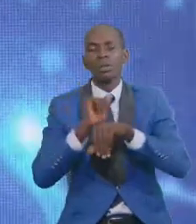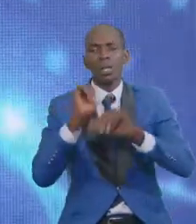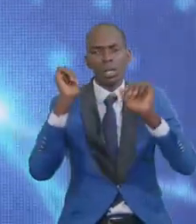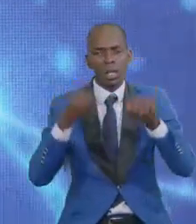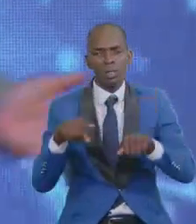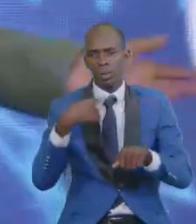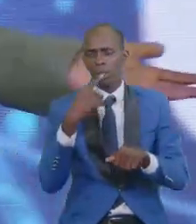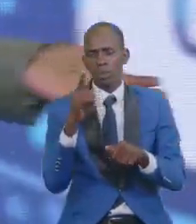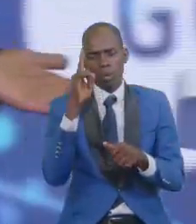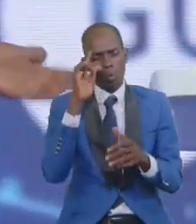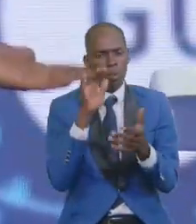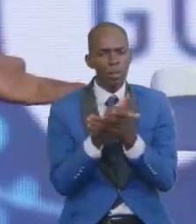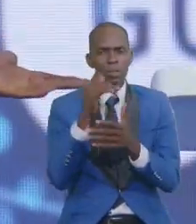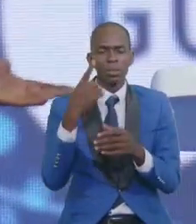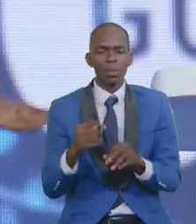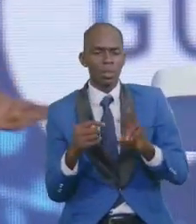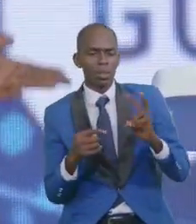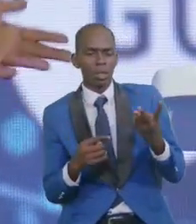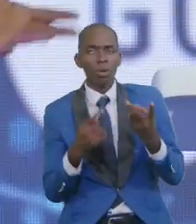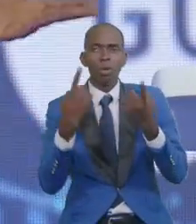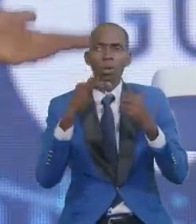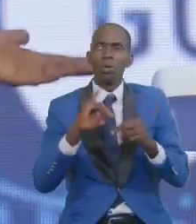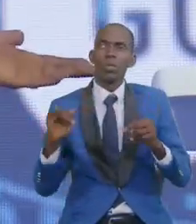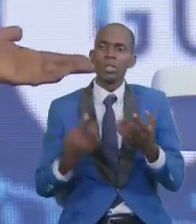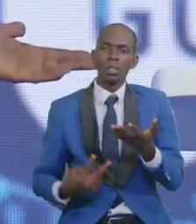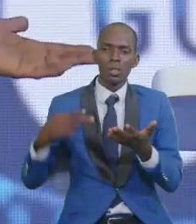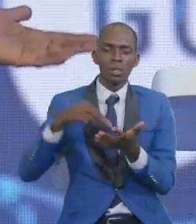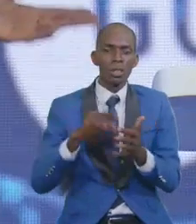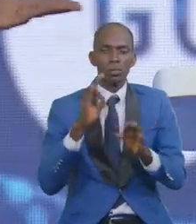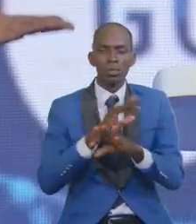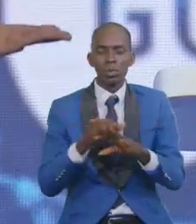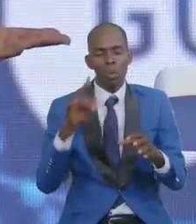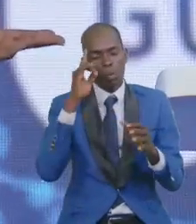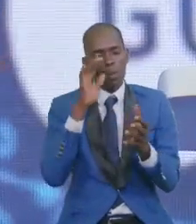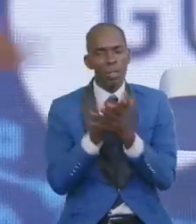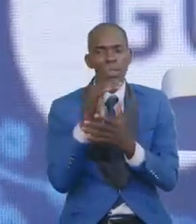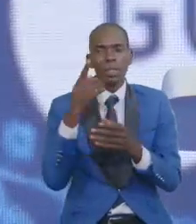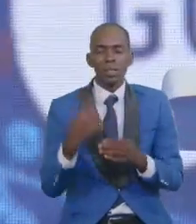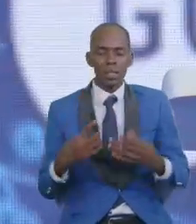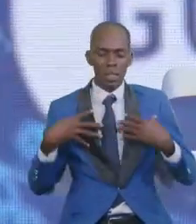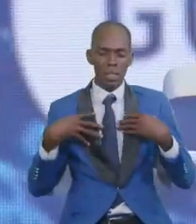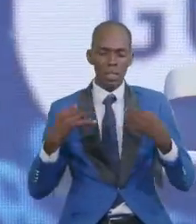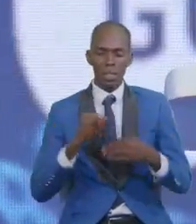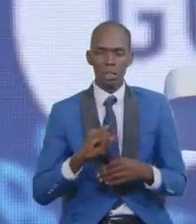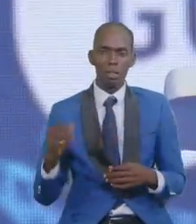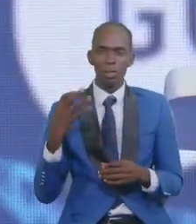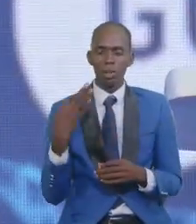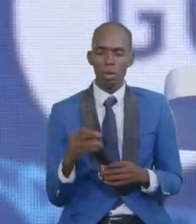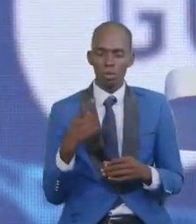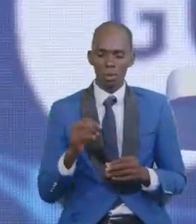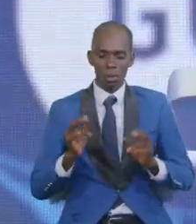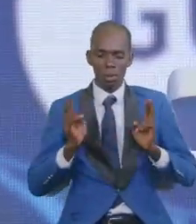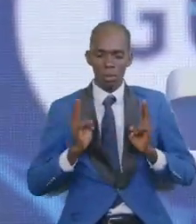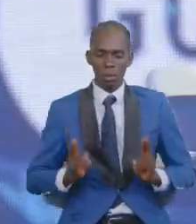at his second coming if you don't believe the healing of individuals at the first coming?